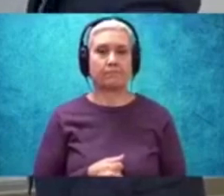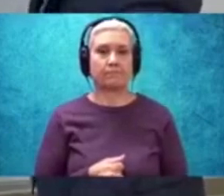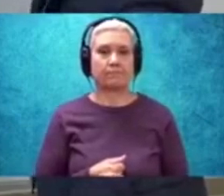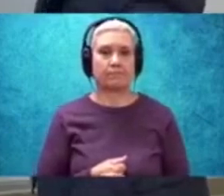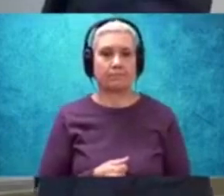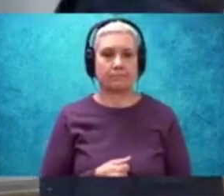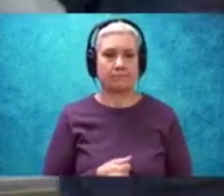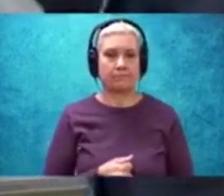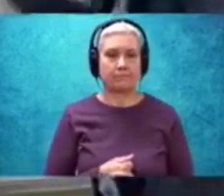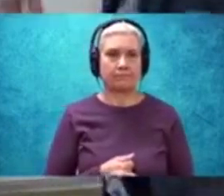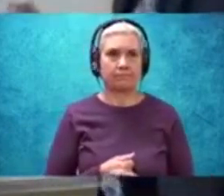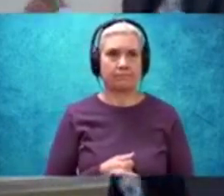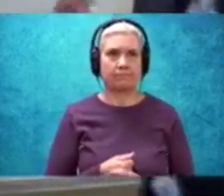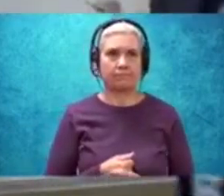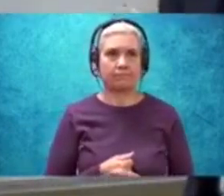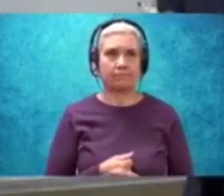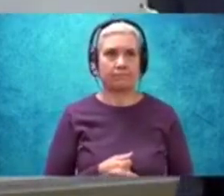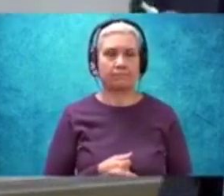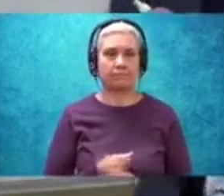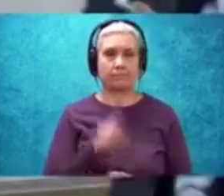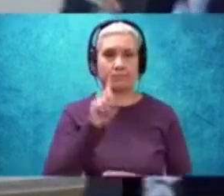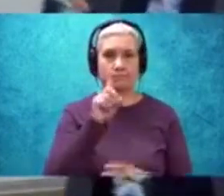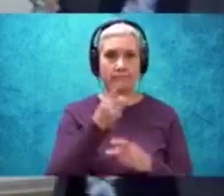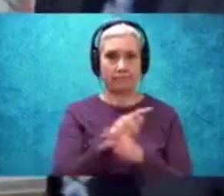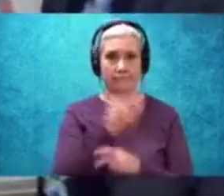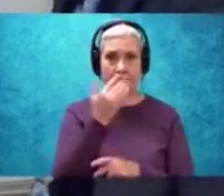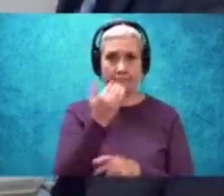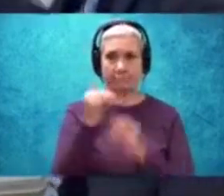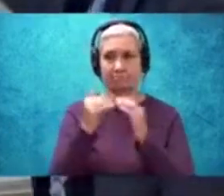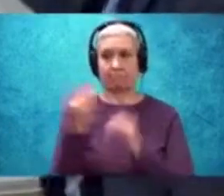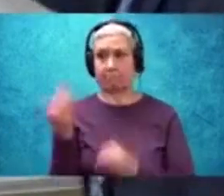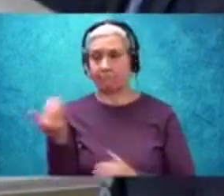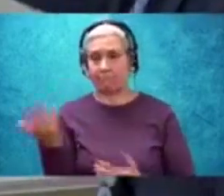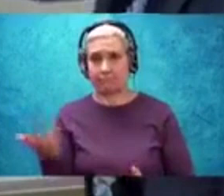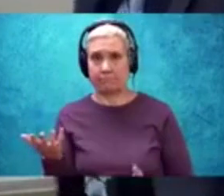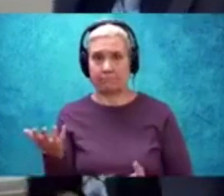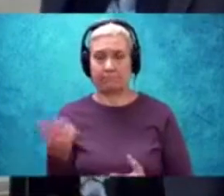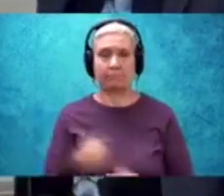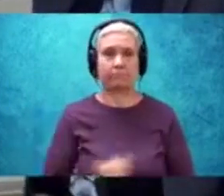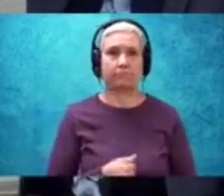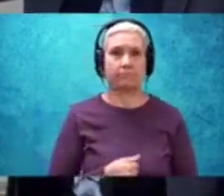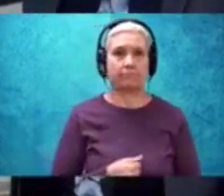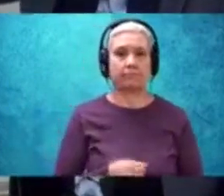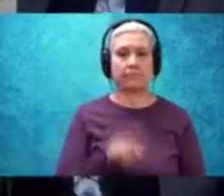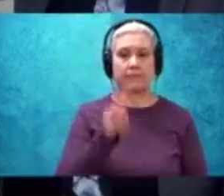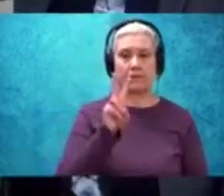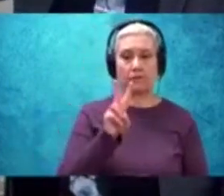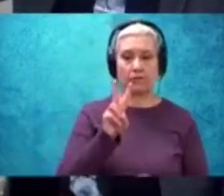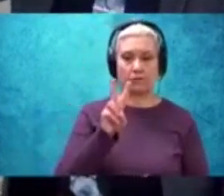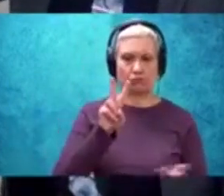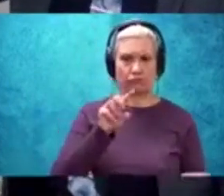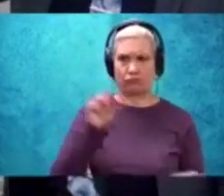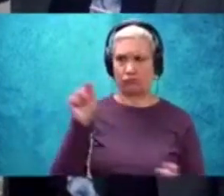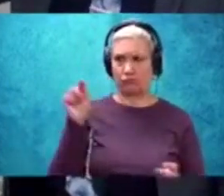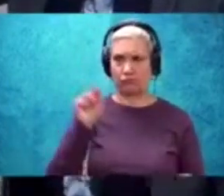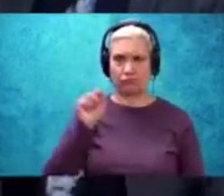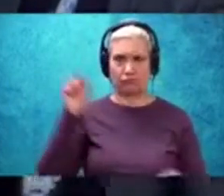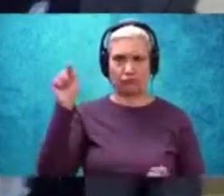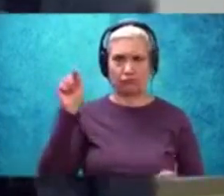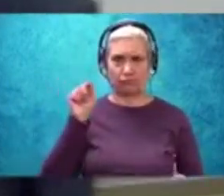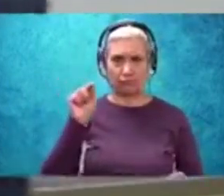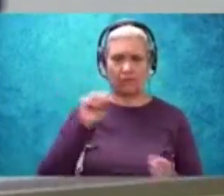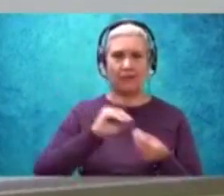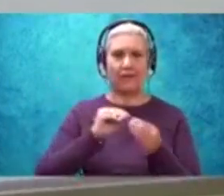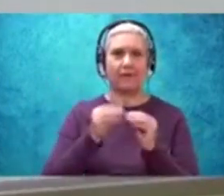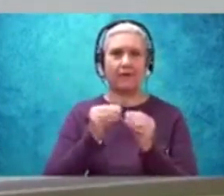that means. 1 times 15 is equal to 15. Then I'm also looking for two numbers here in these